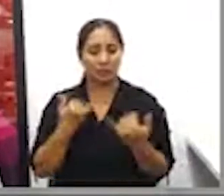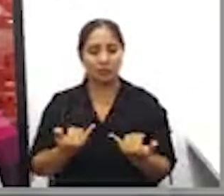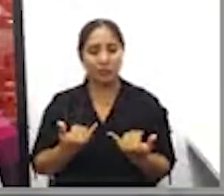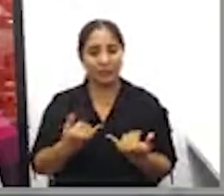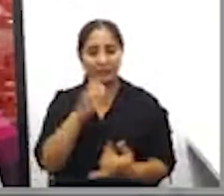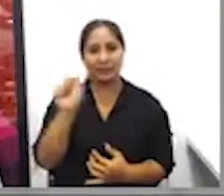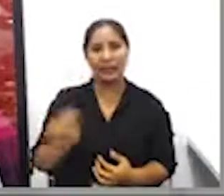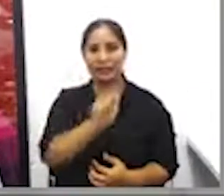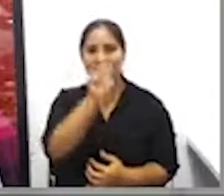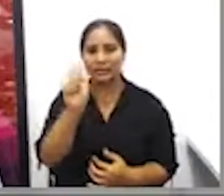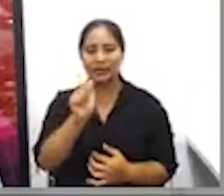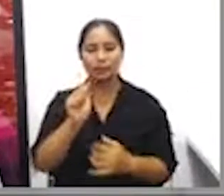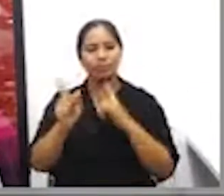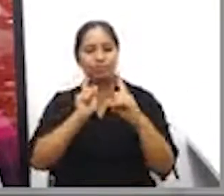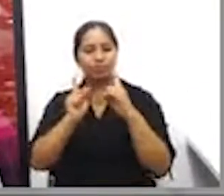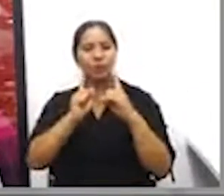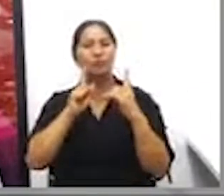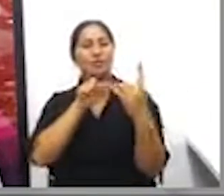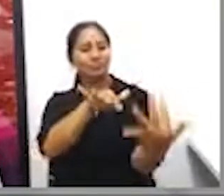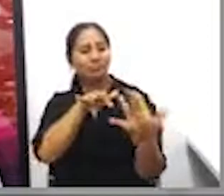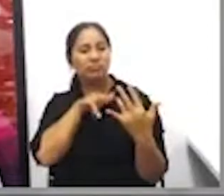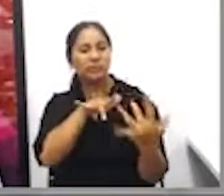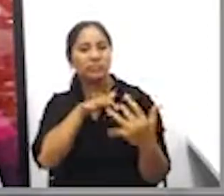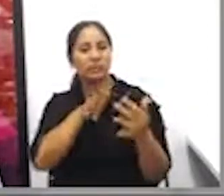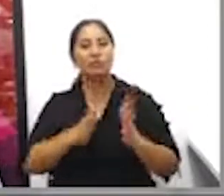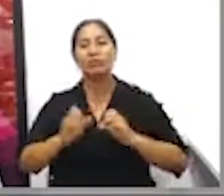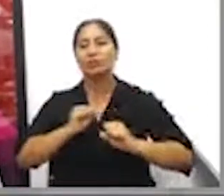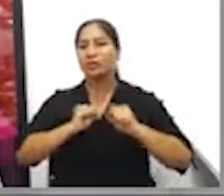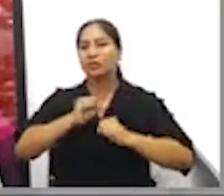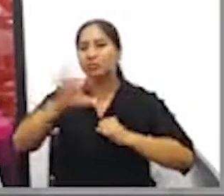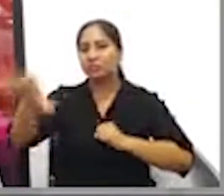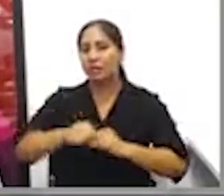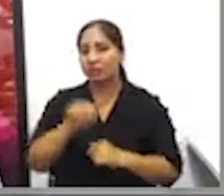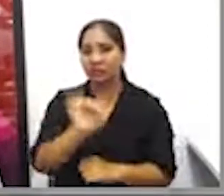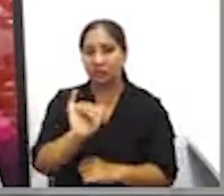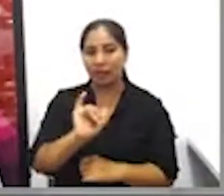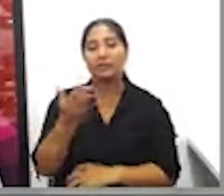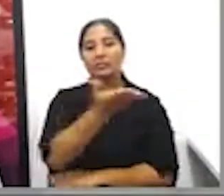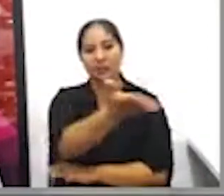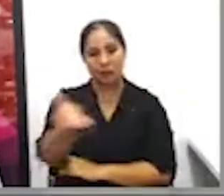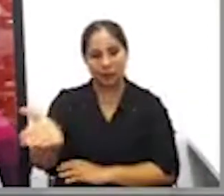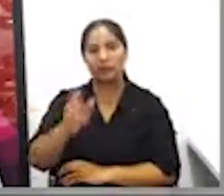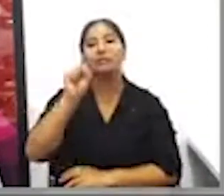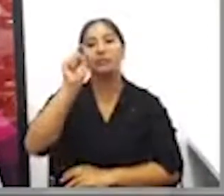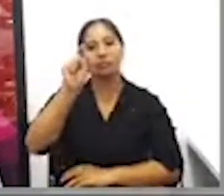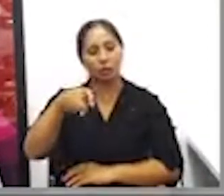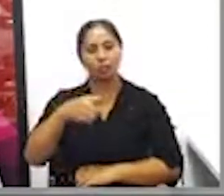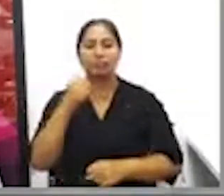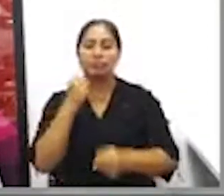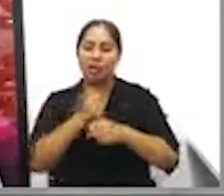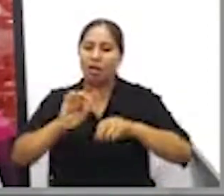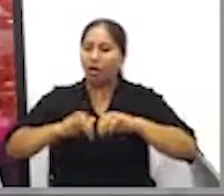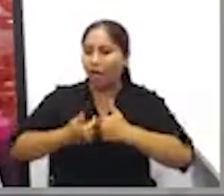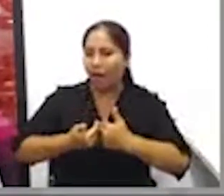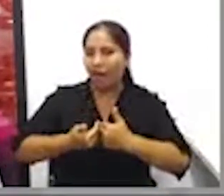assume there is an ASEAN youth program of some sort. I really don't know. So if you all know, please tell